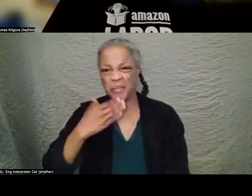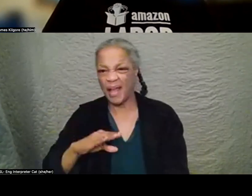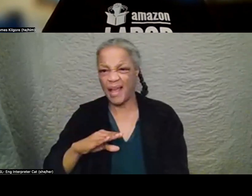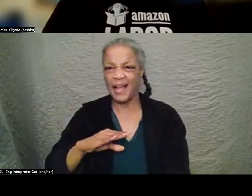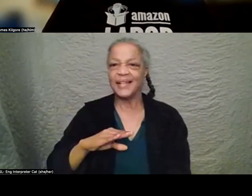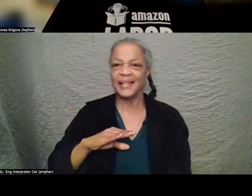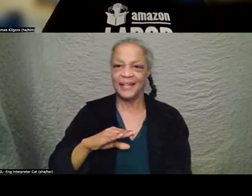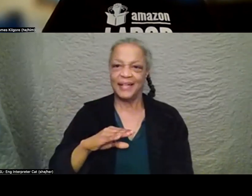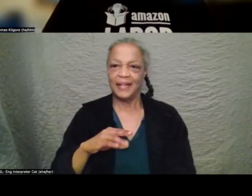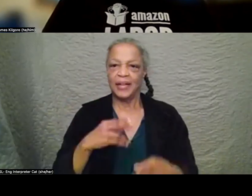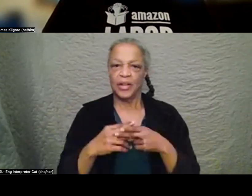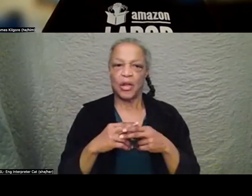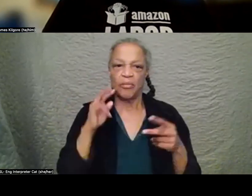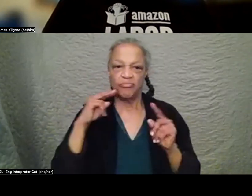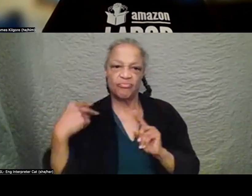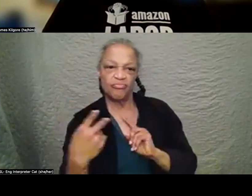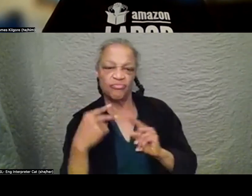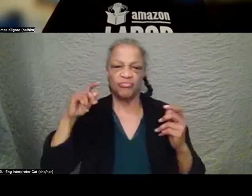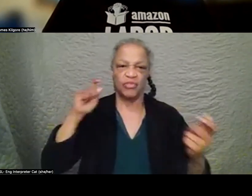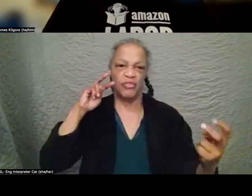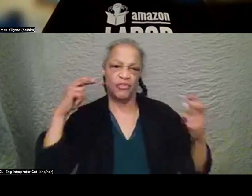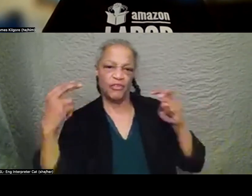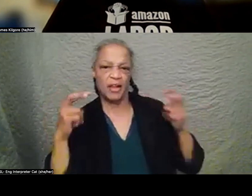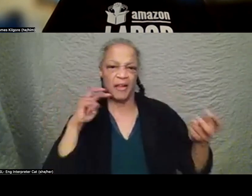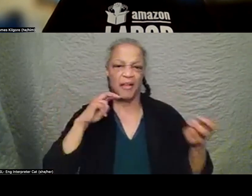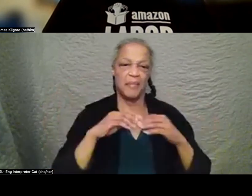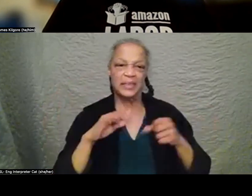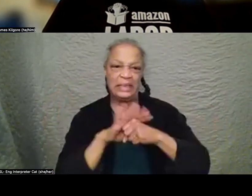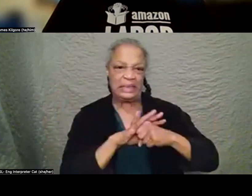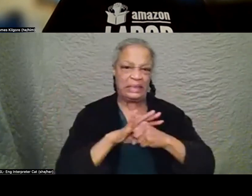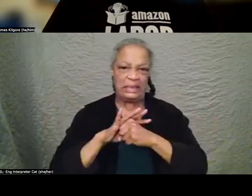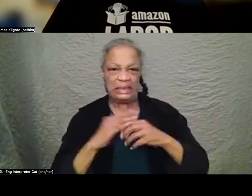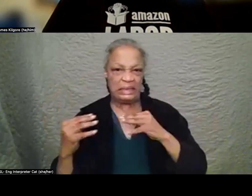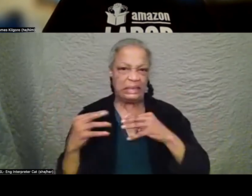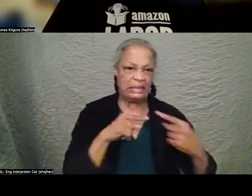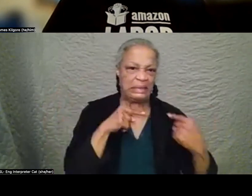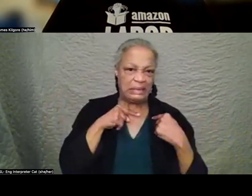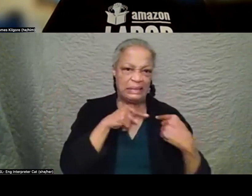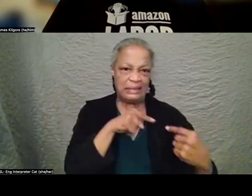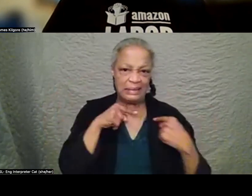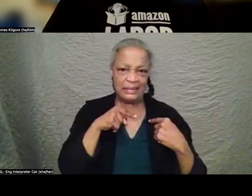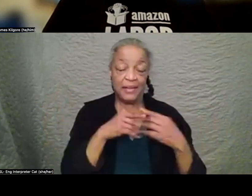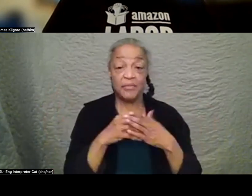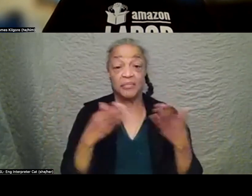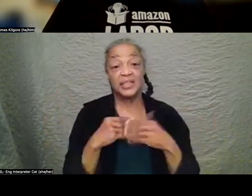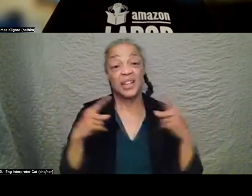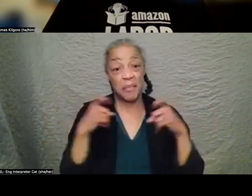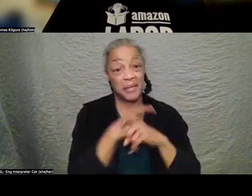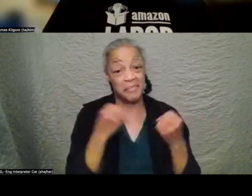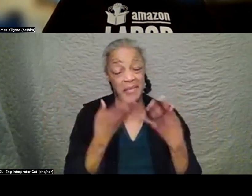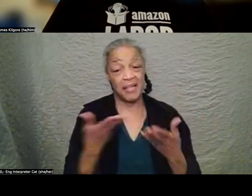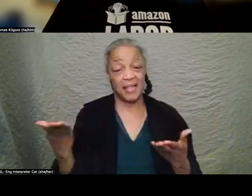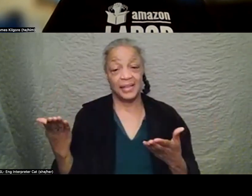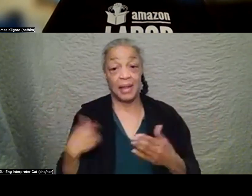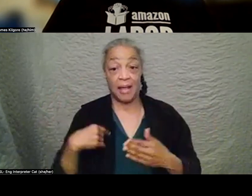should call it a paradigm, should call it a framework, tension, has been around and has complicated a lot of things. I think